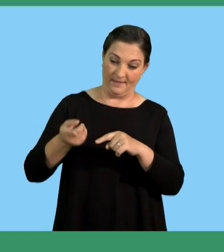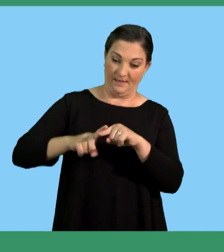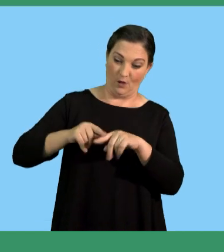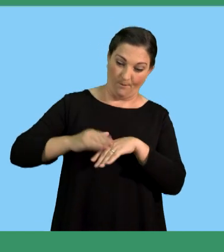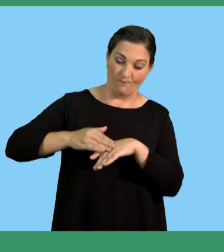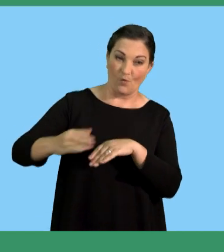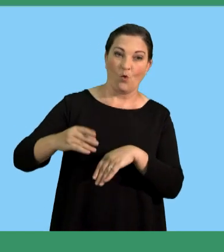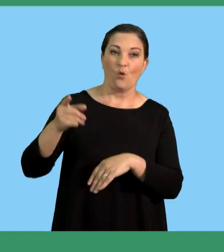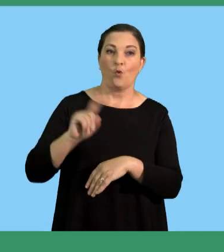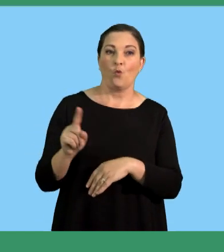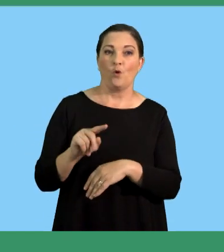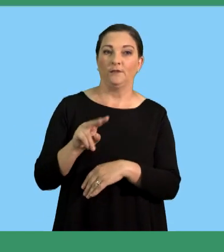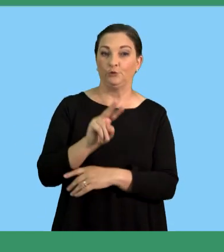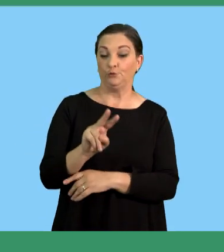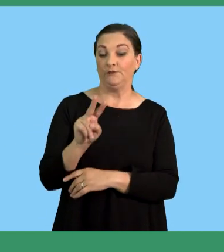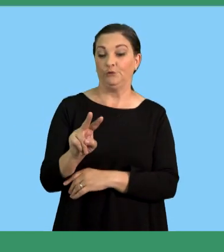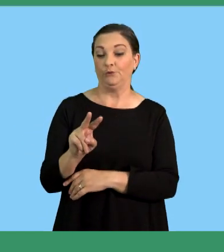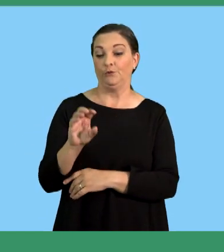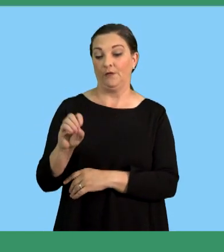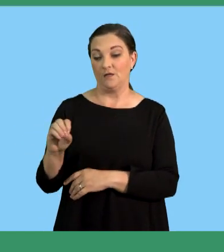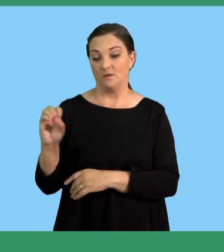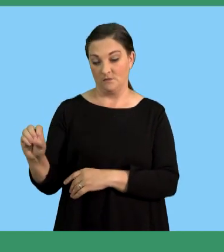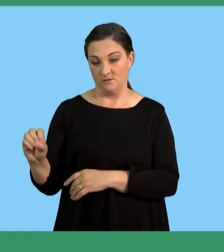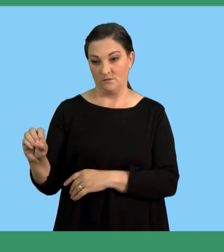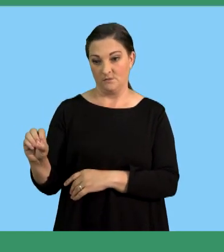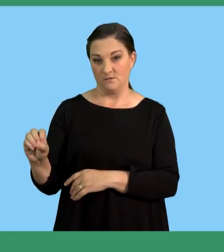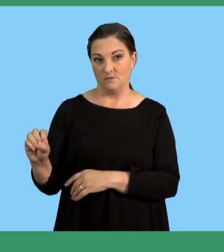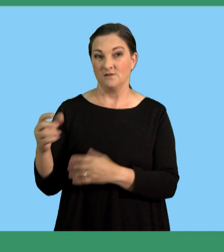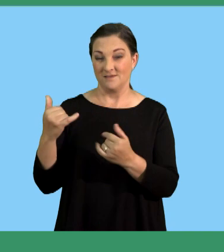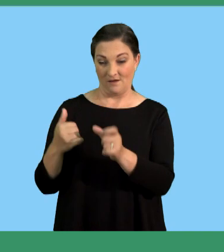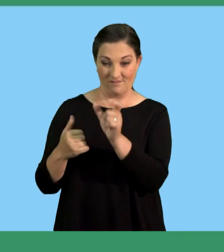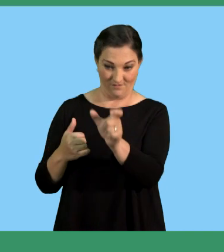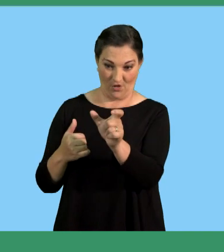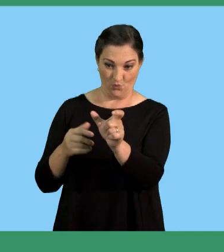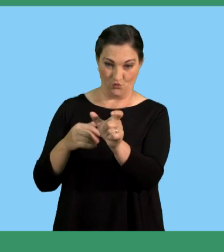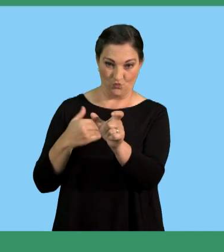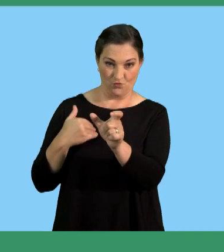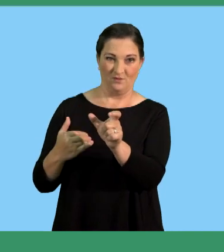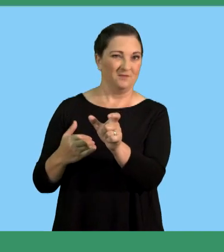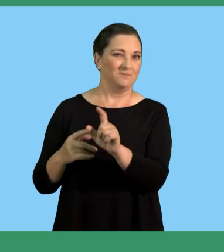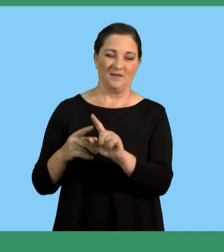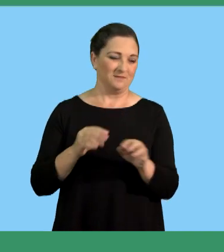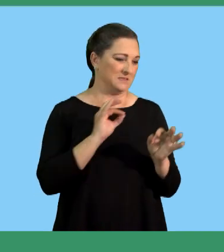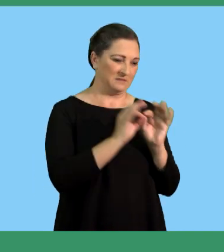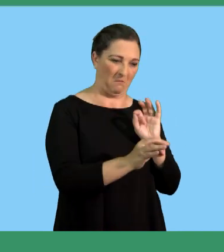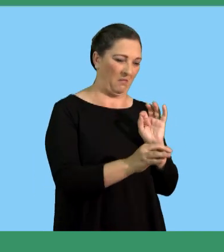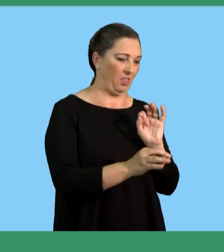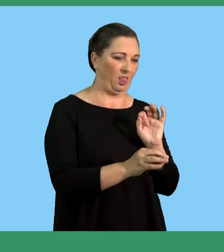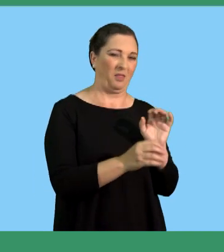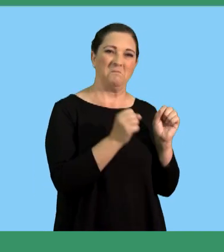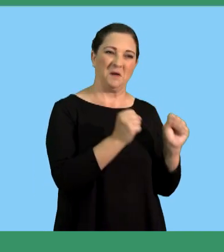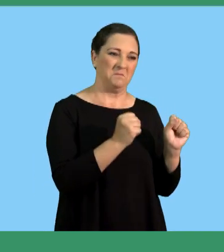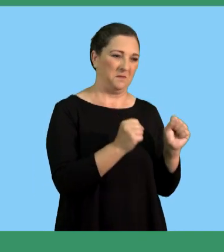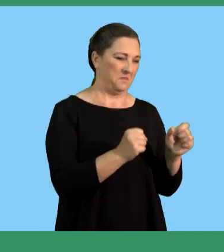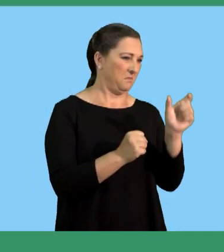to 22,000, meaning the principal amount has grown by 2,000. But with simple interest, the